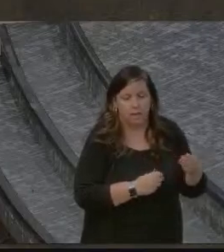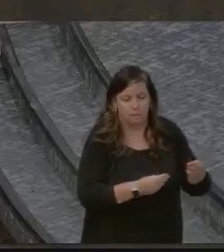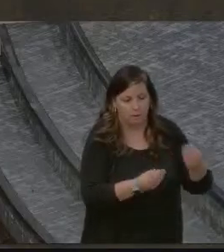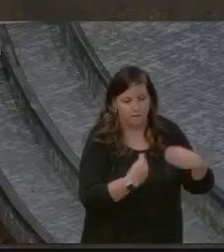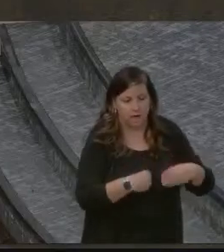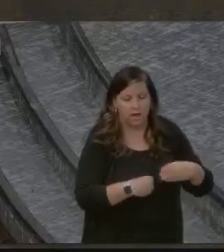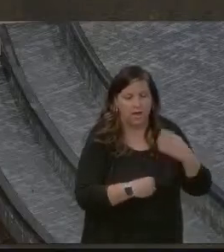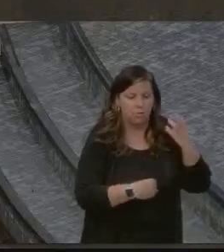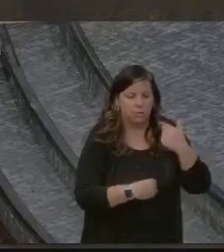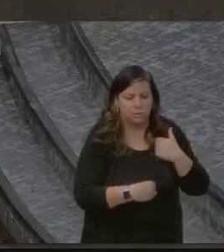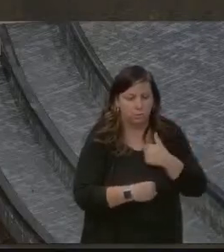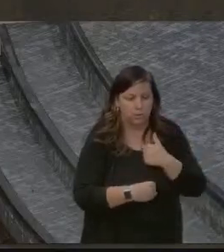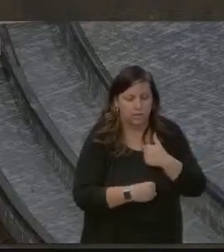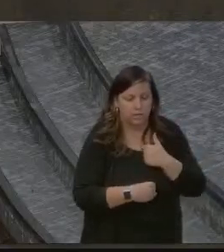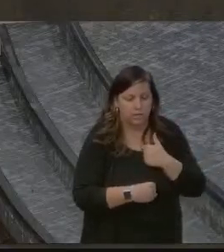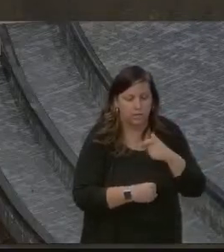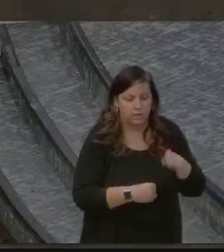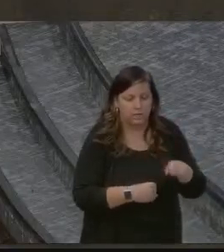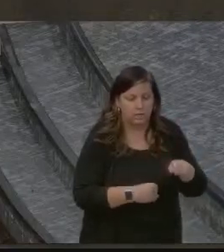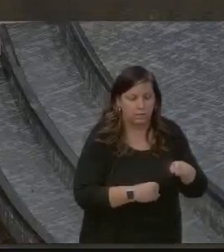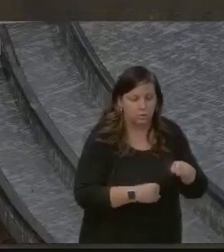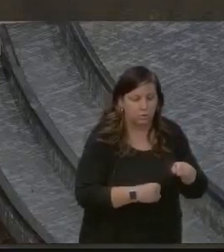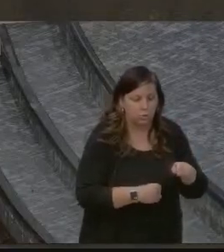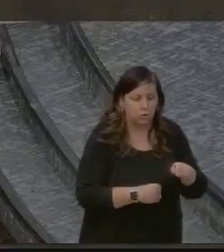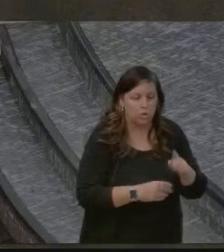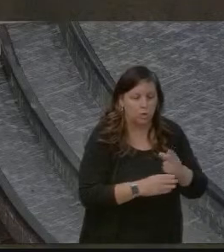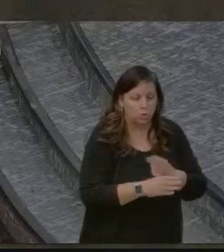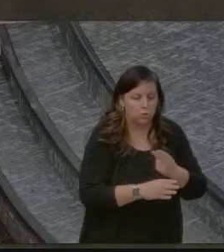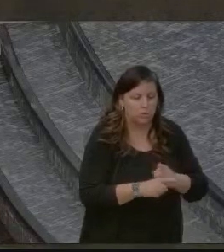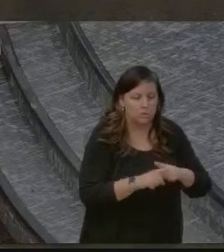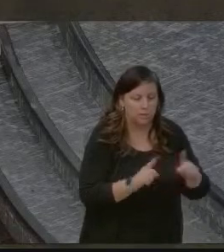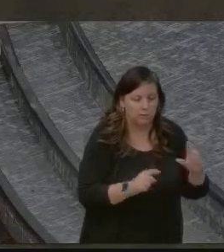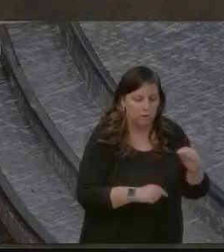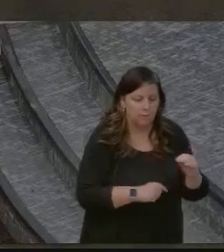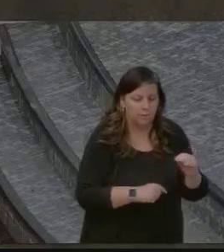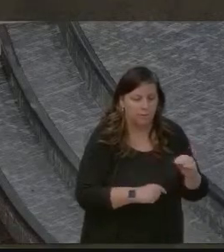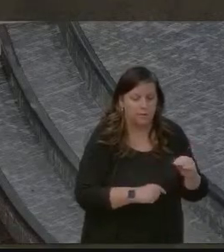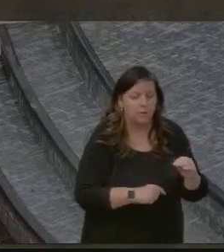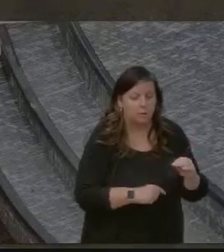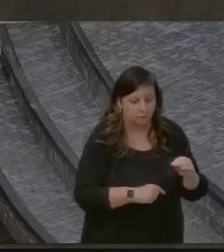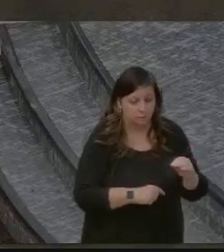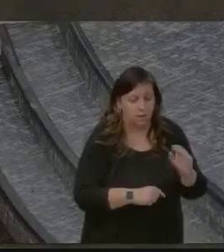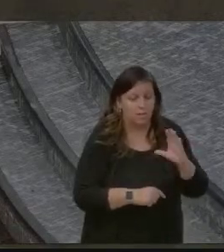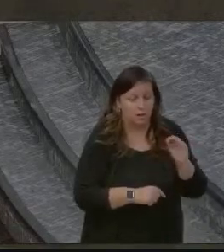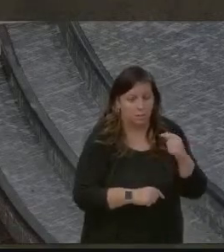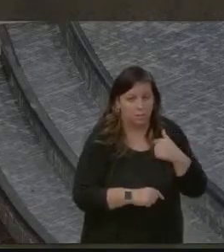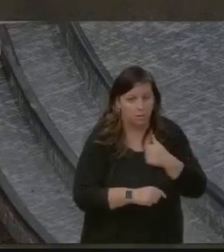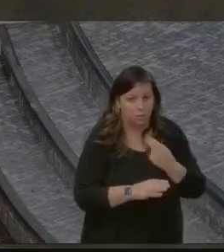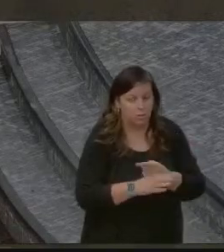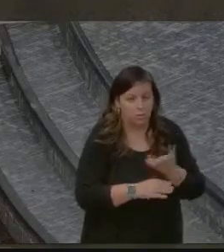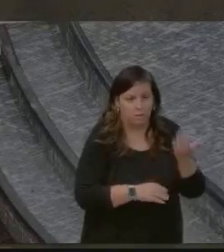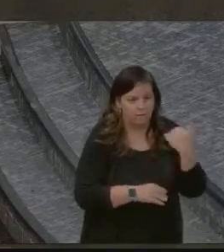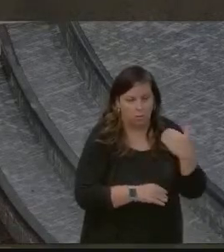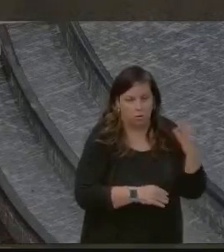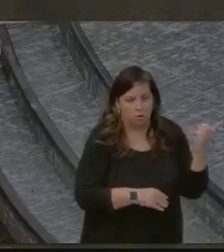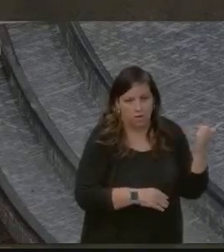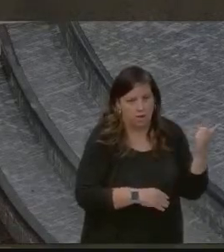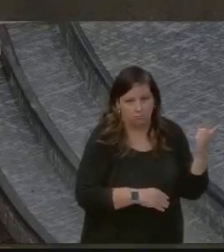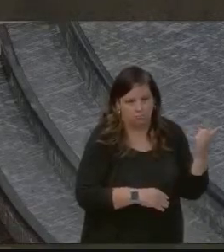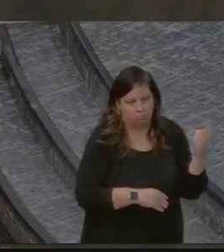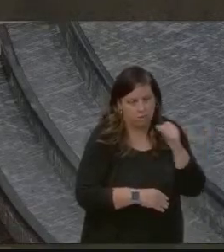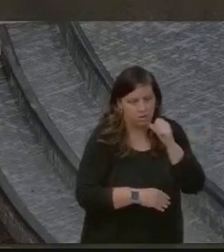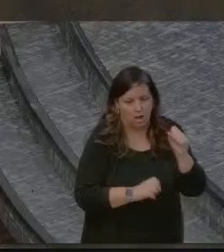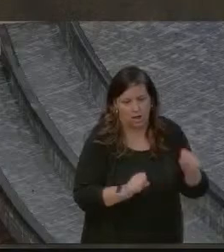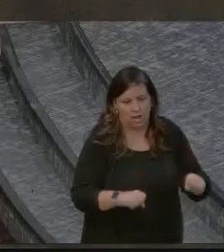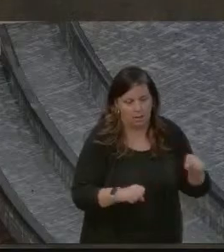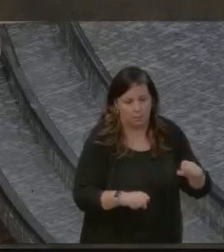earlier, the reason we were having to go with a different company is because the company who we had used is no longer able to provide